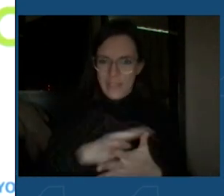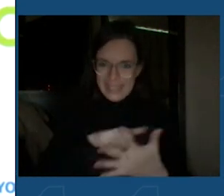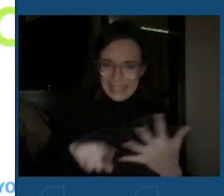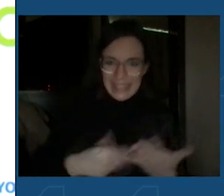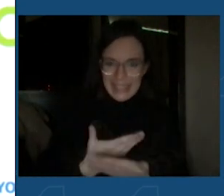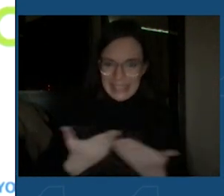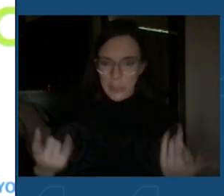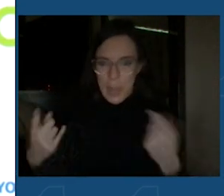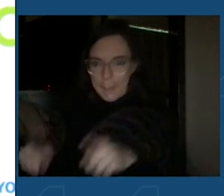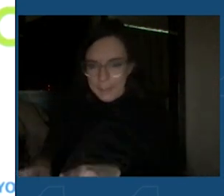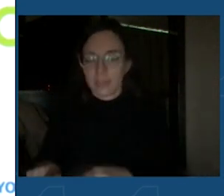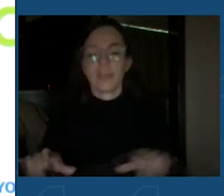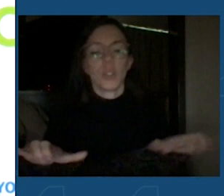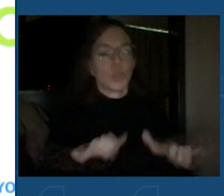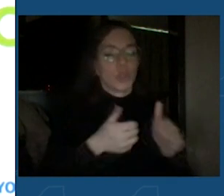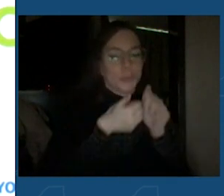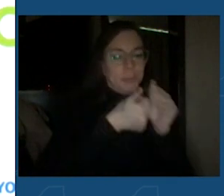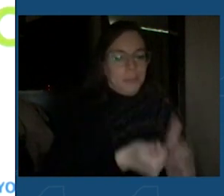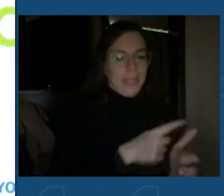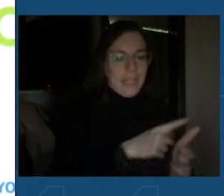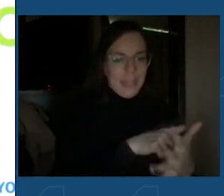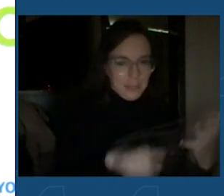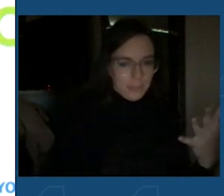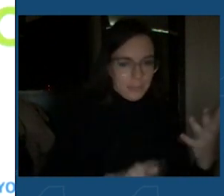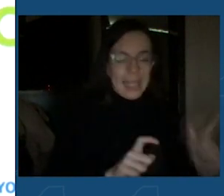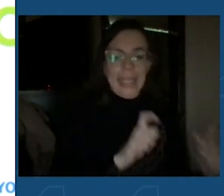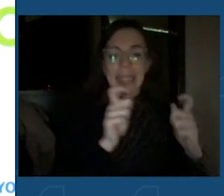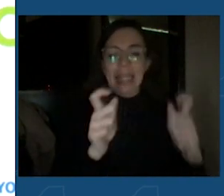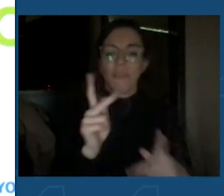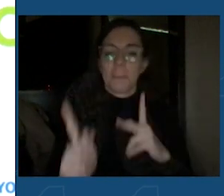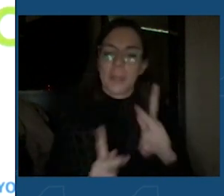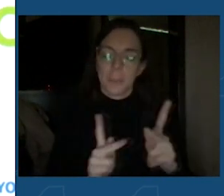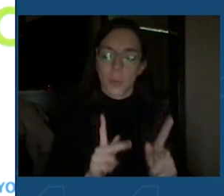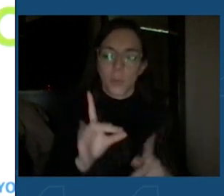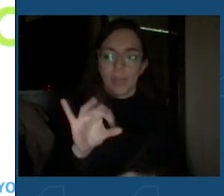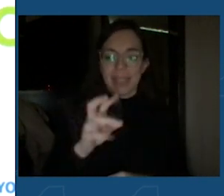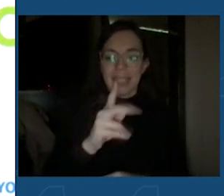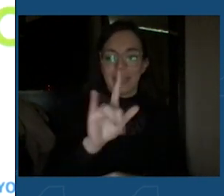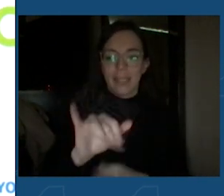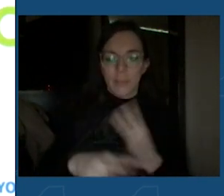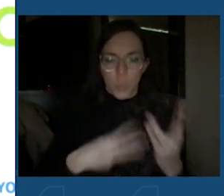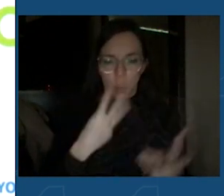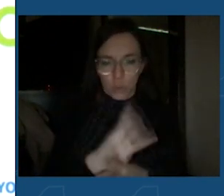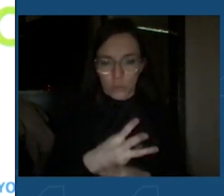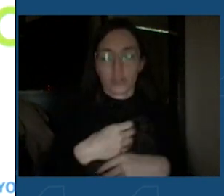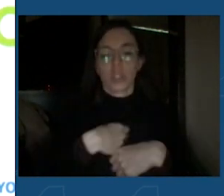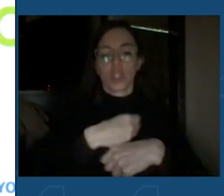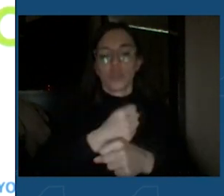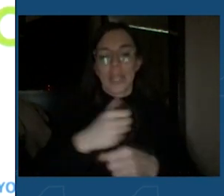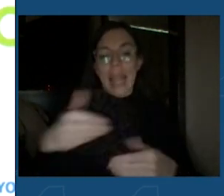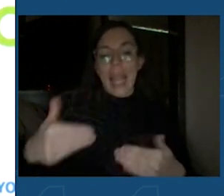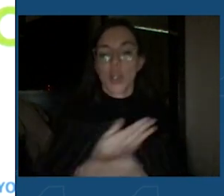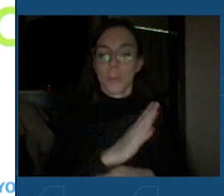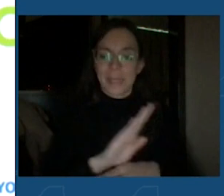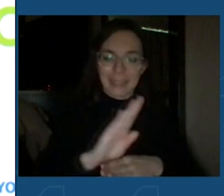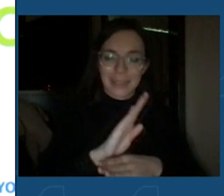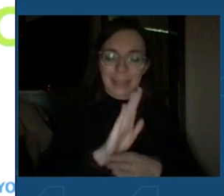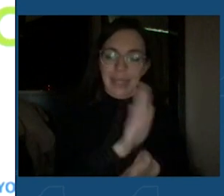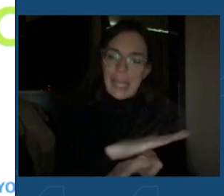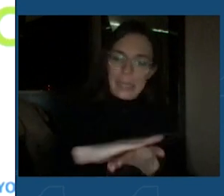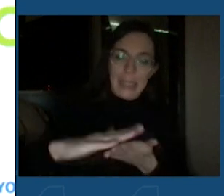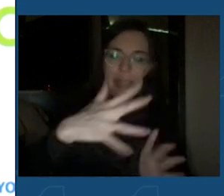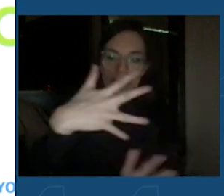Give people the dignity of work. Create new businesses. Clean the air.